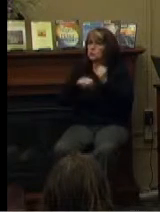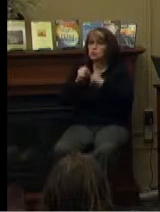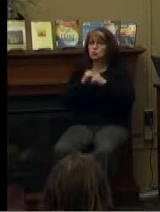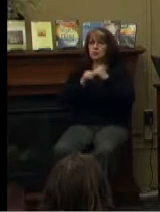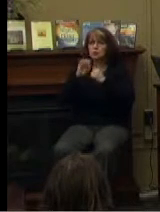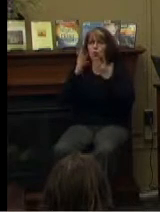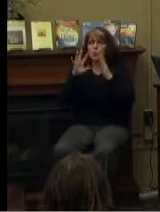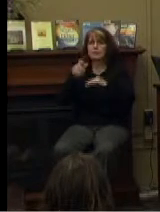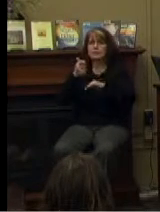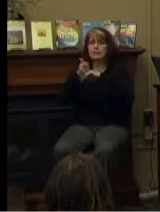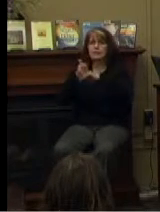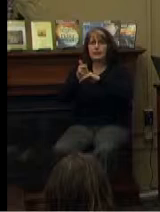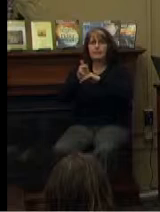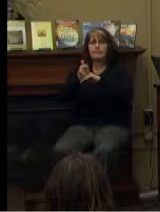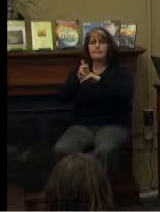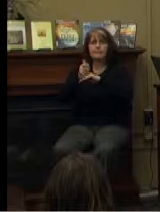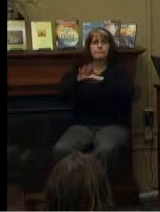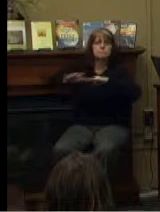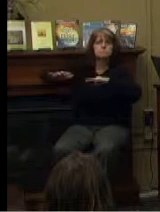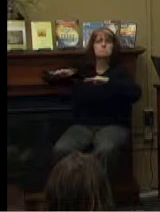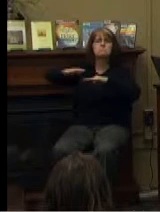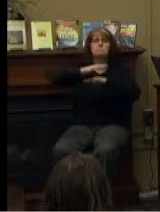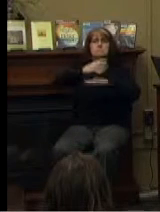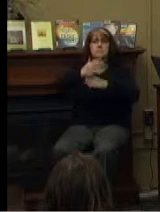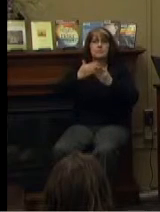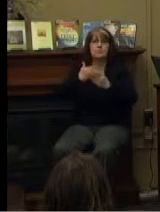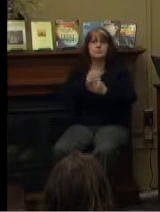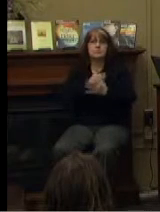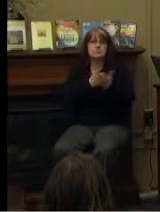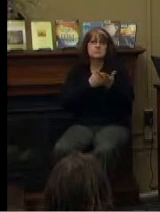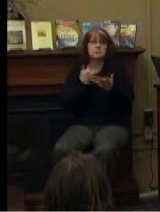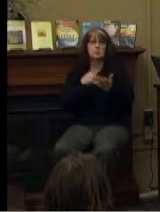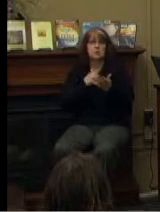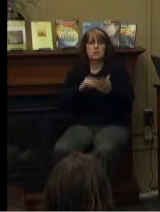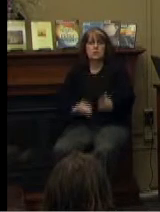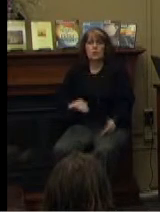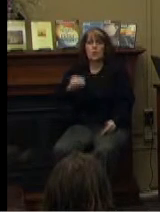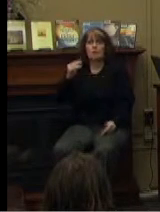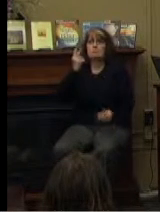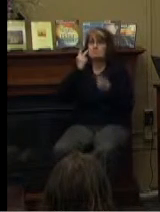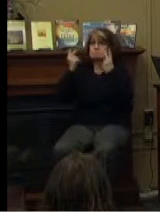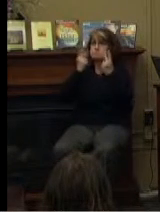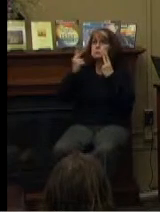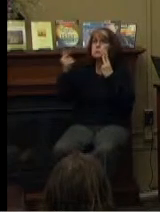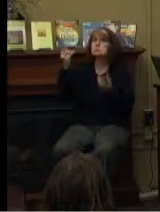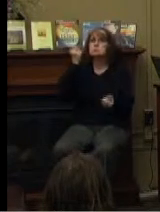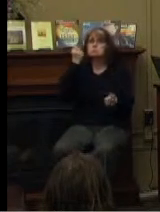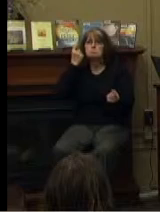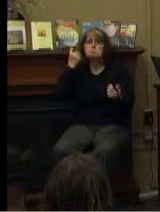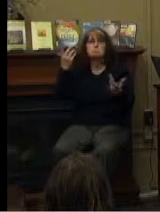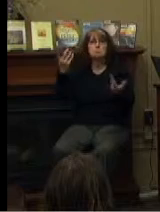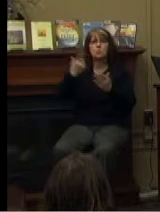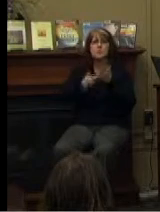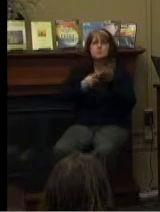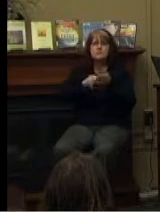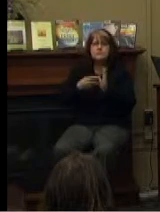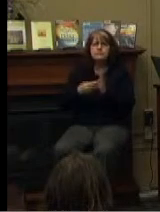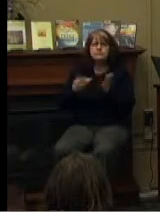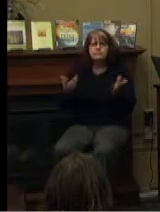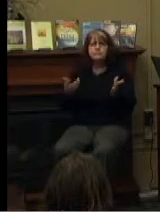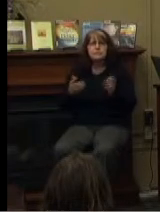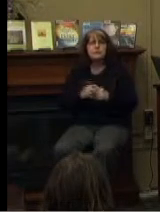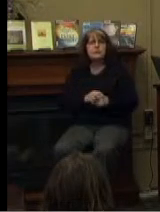and established? That some of us, that we grew up seeing them. So what do those mean? The